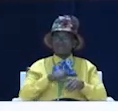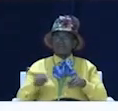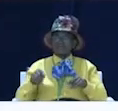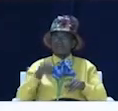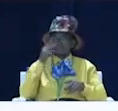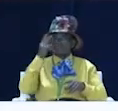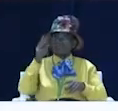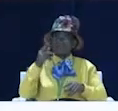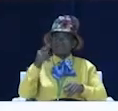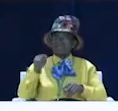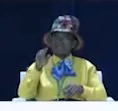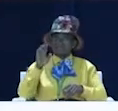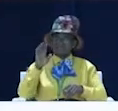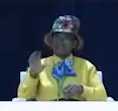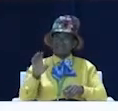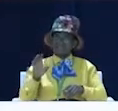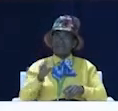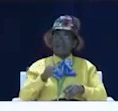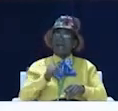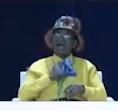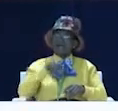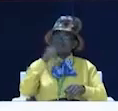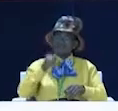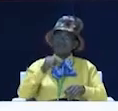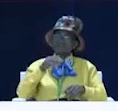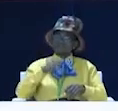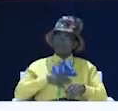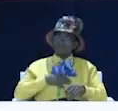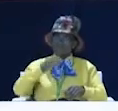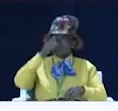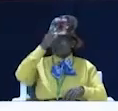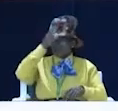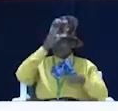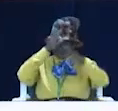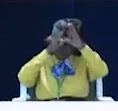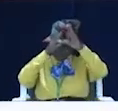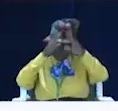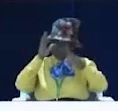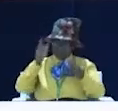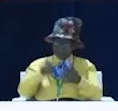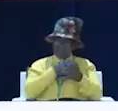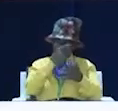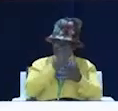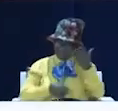My father will cancel your certificate of occupancy on the earth.